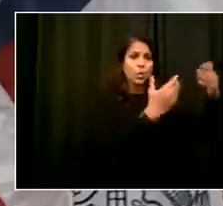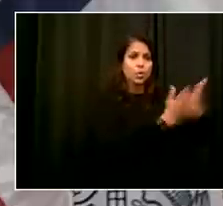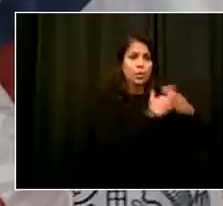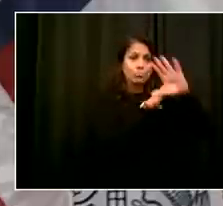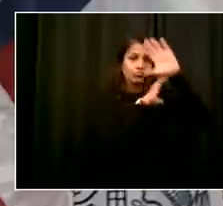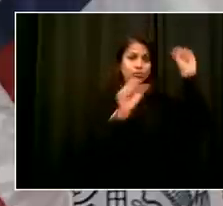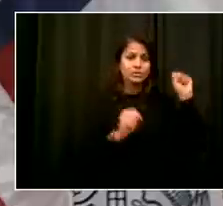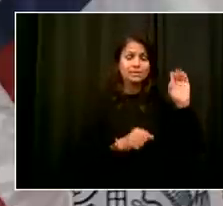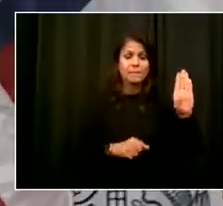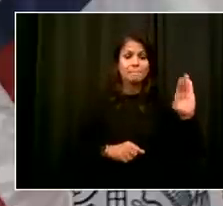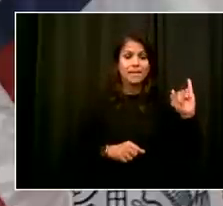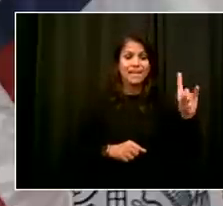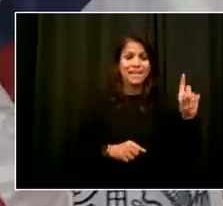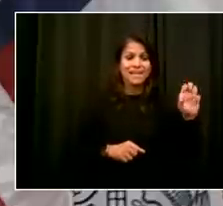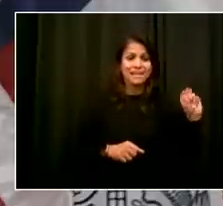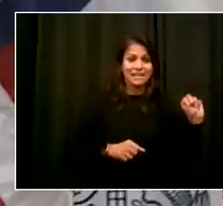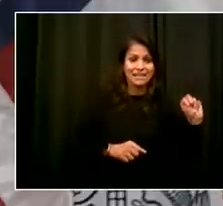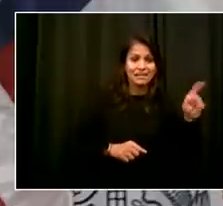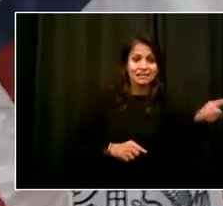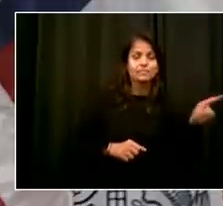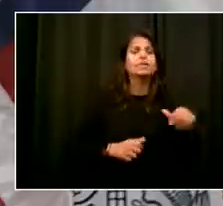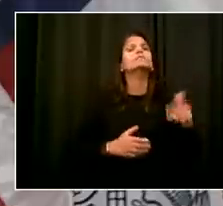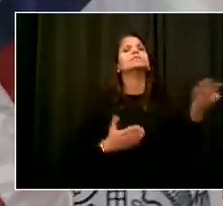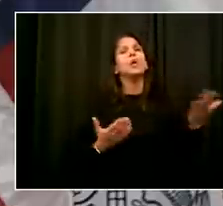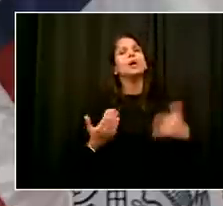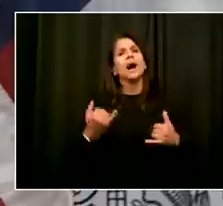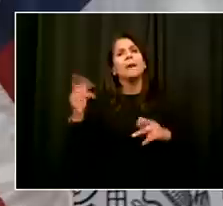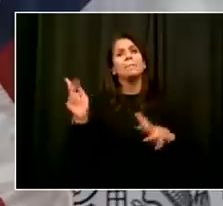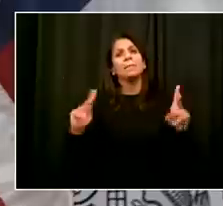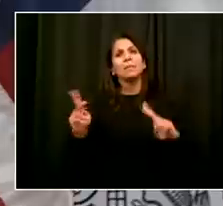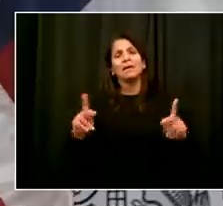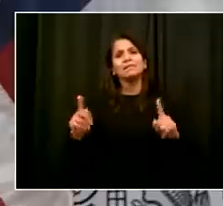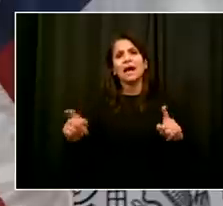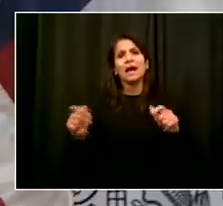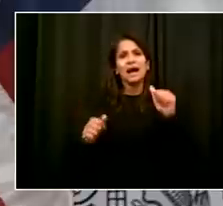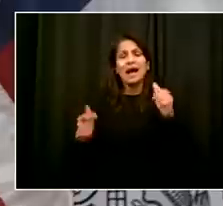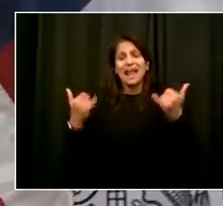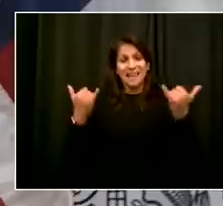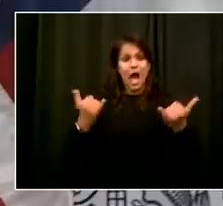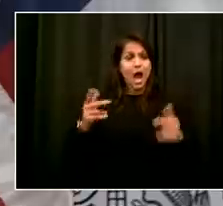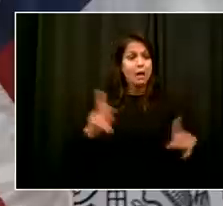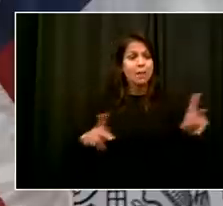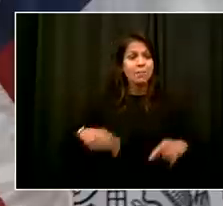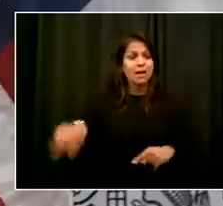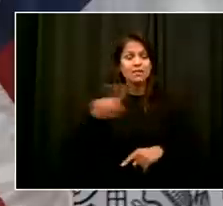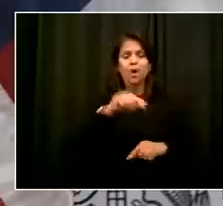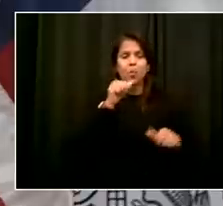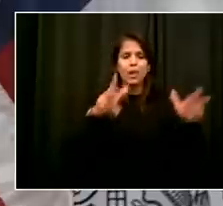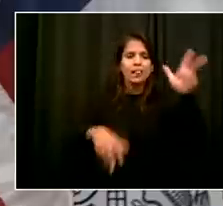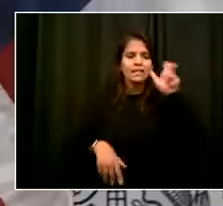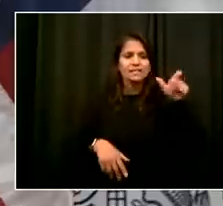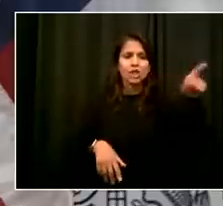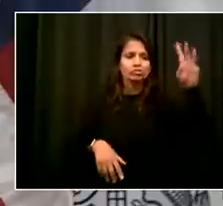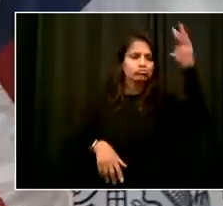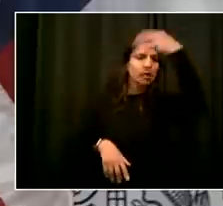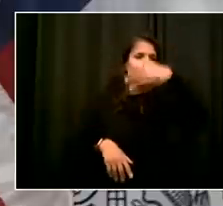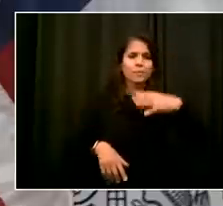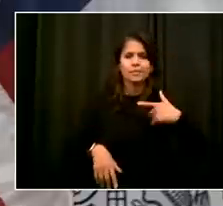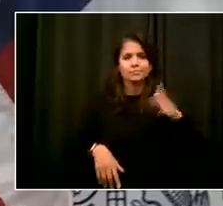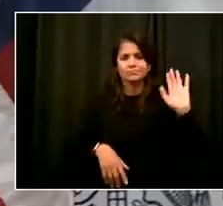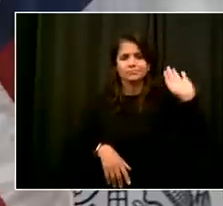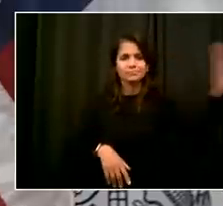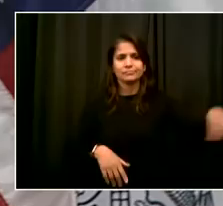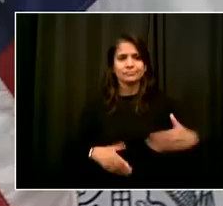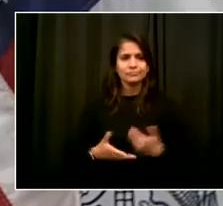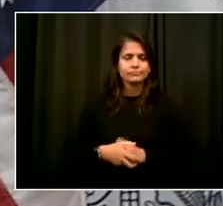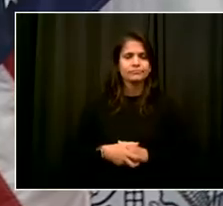to the ever more desperate voice of President Trump. So I think that's reality, but let me have the doctors speak